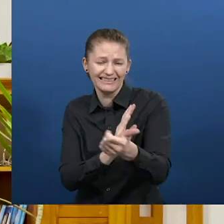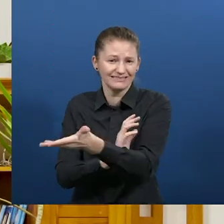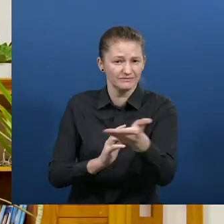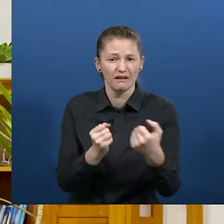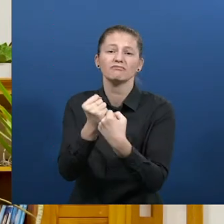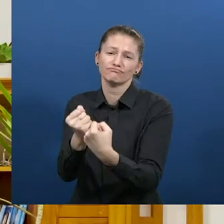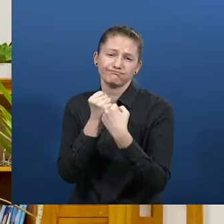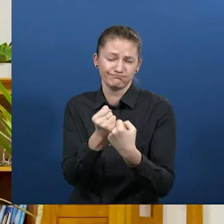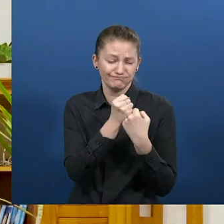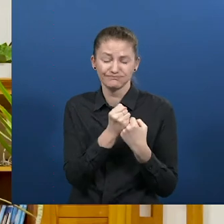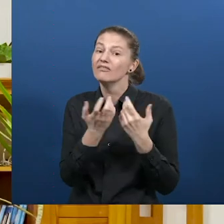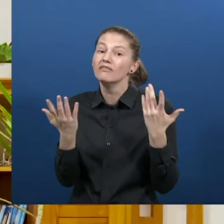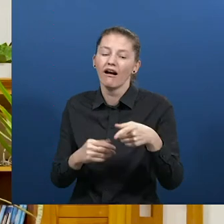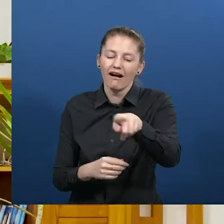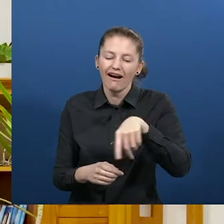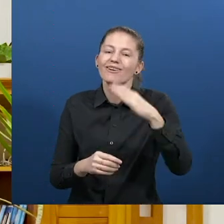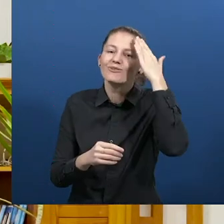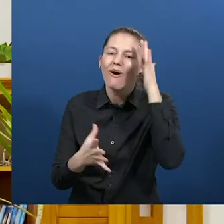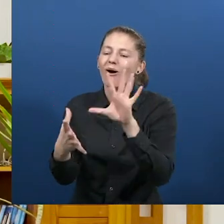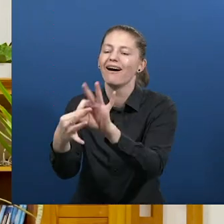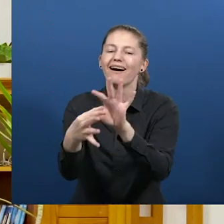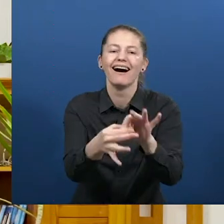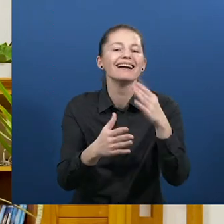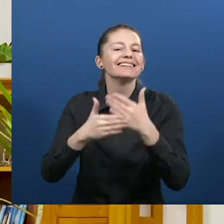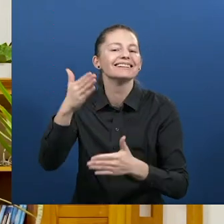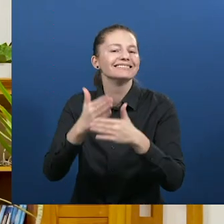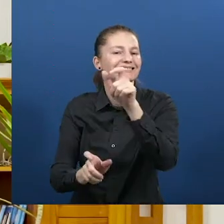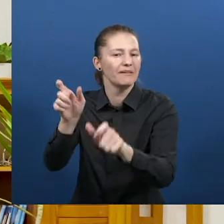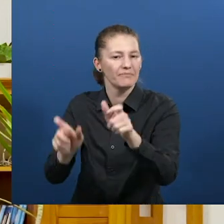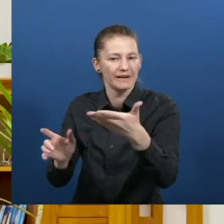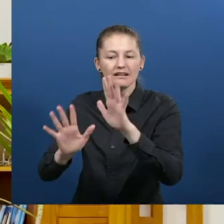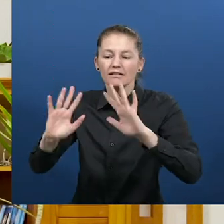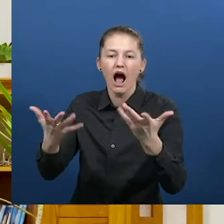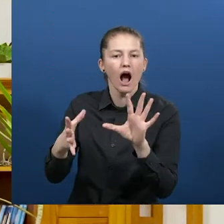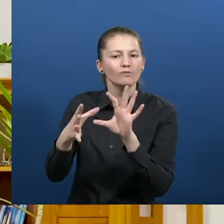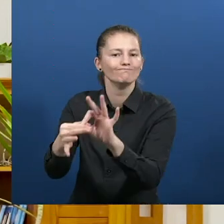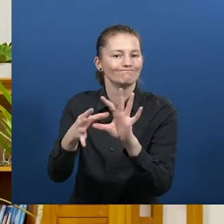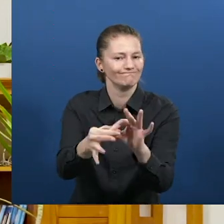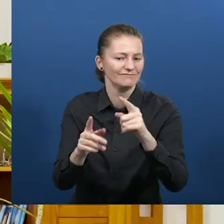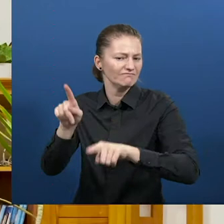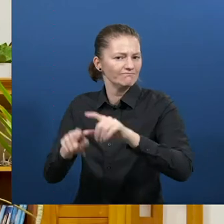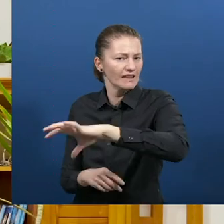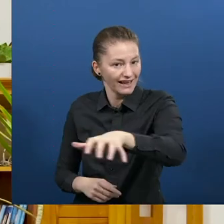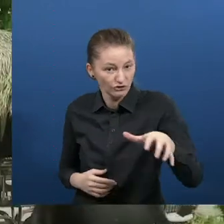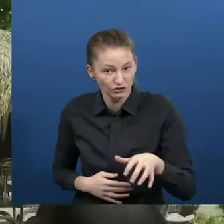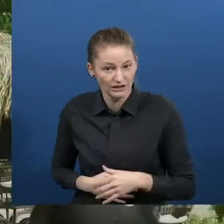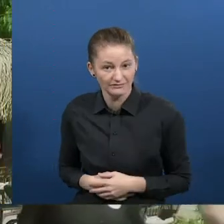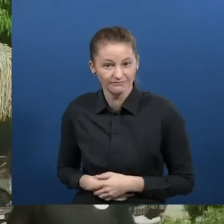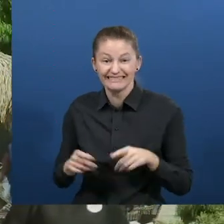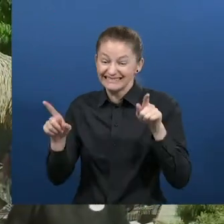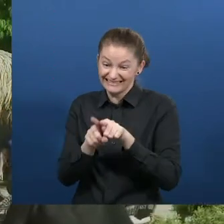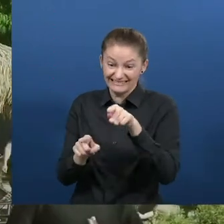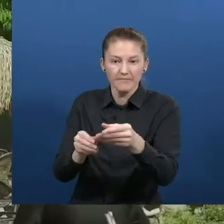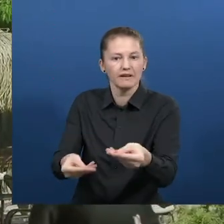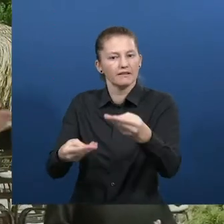with disabilities and the market in each of the respective countries. That would enable us to grow faster as well as develop better strategies